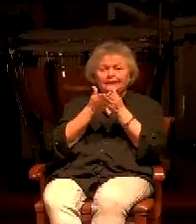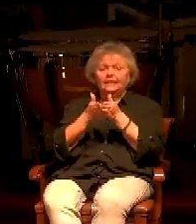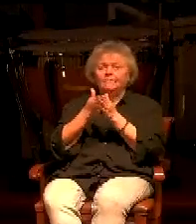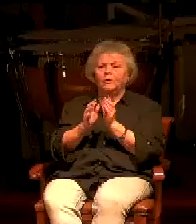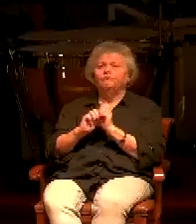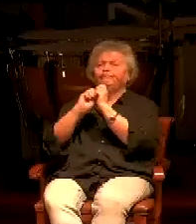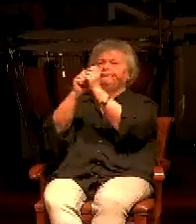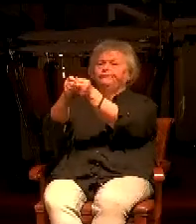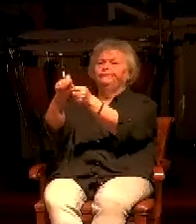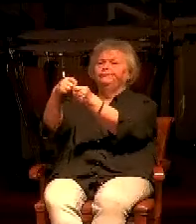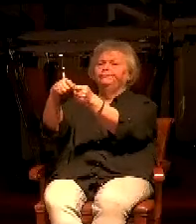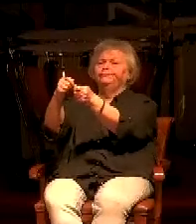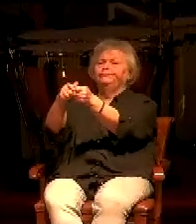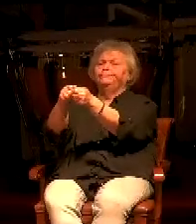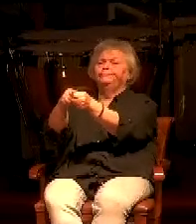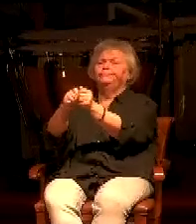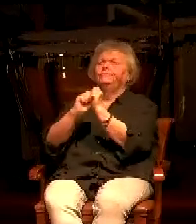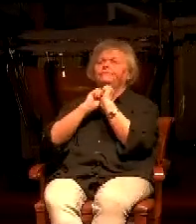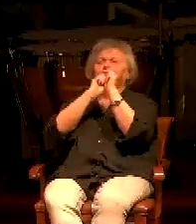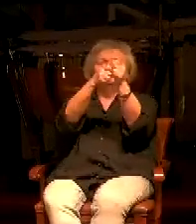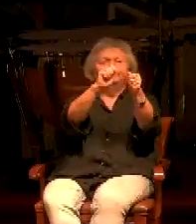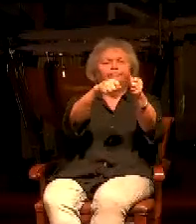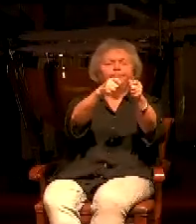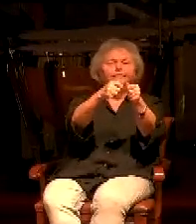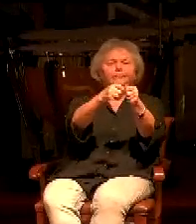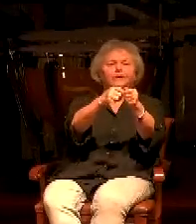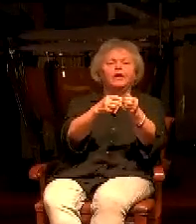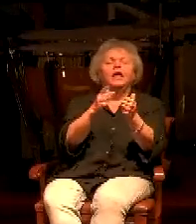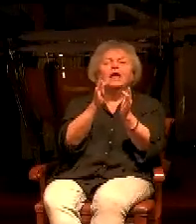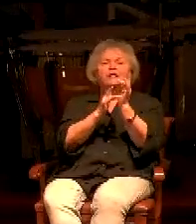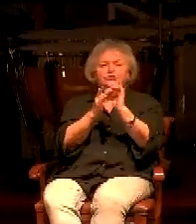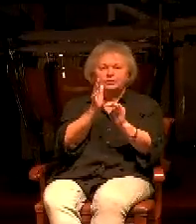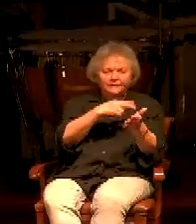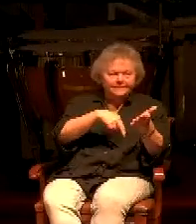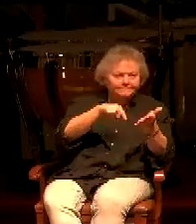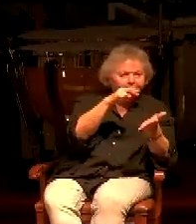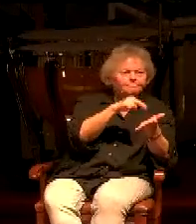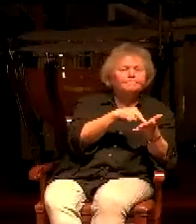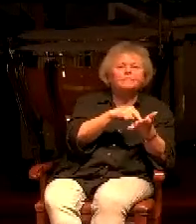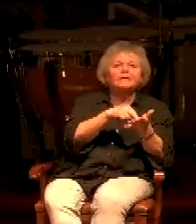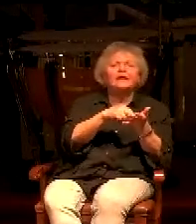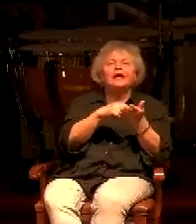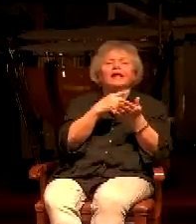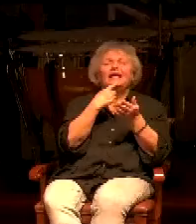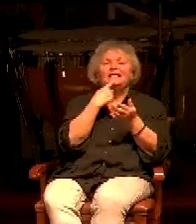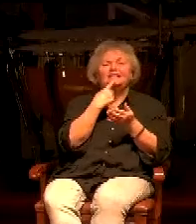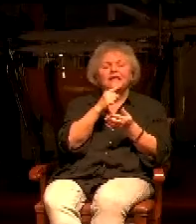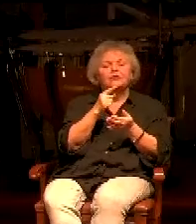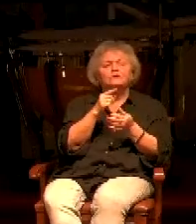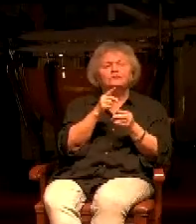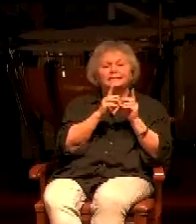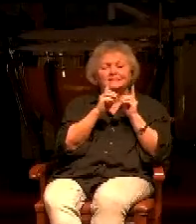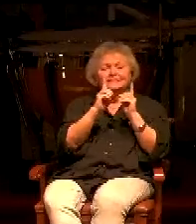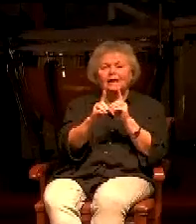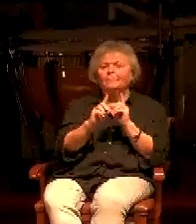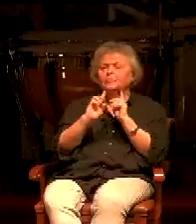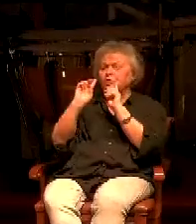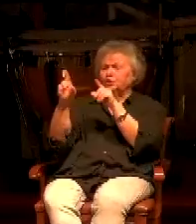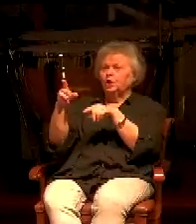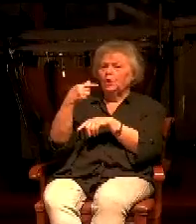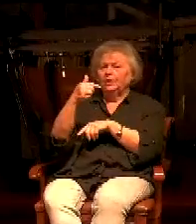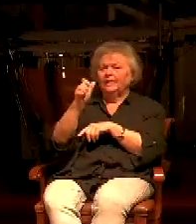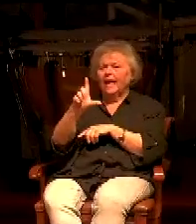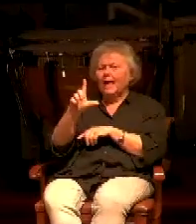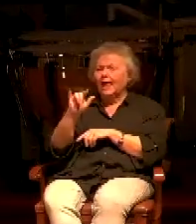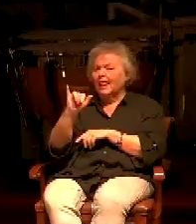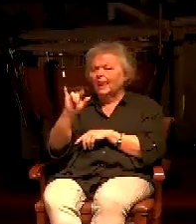fishing. Jesus has been resurrected. He's appeared to them in the upper room in Jerusalem. He tells them to go to Galilee and wait for him. And so Peter is fishing